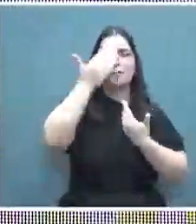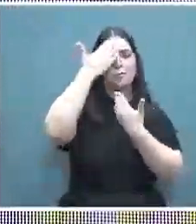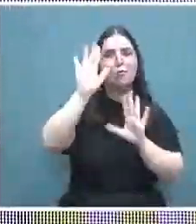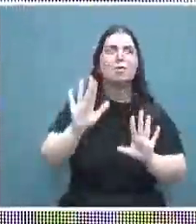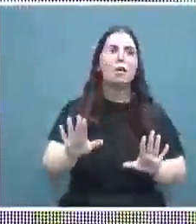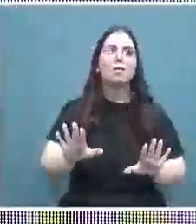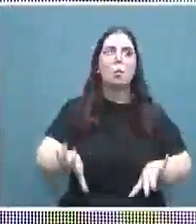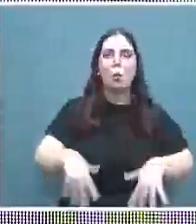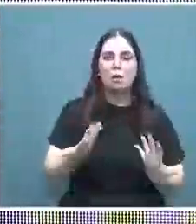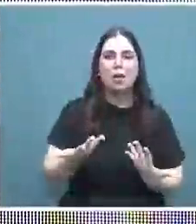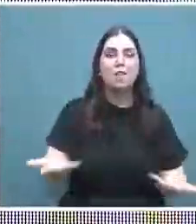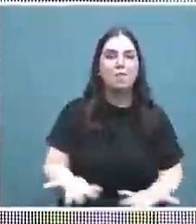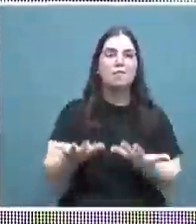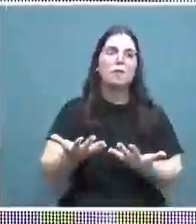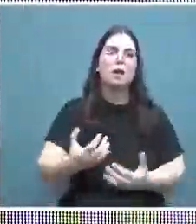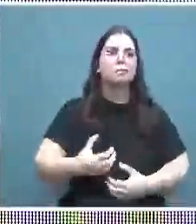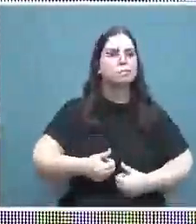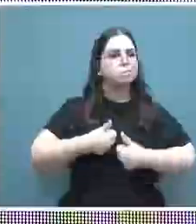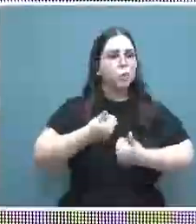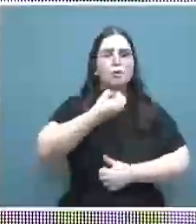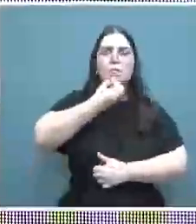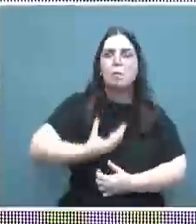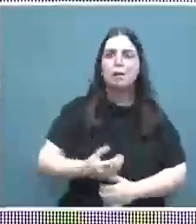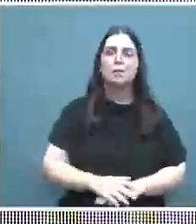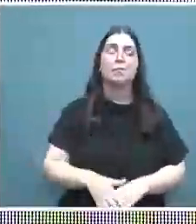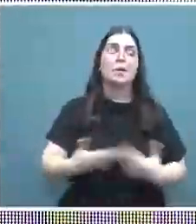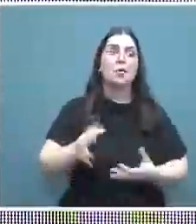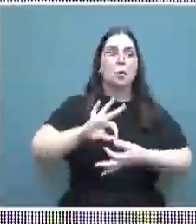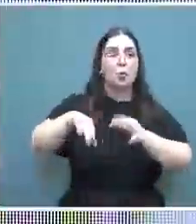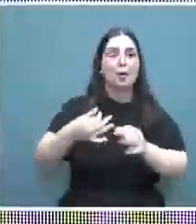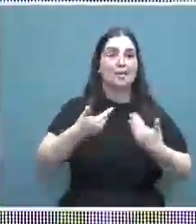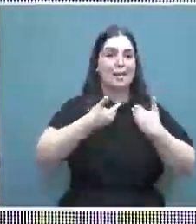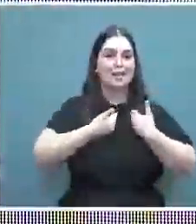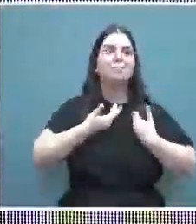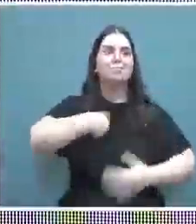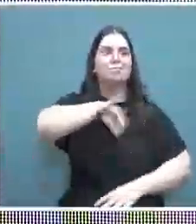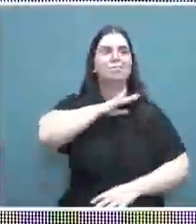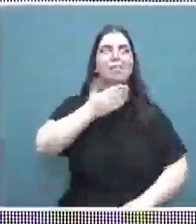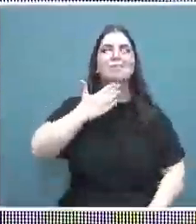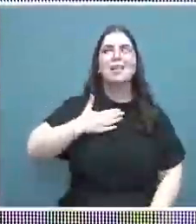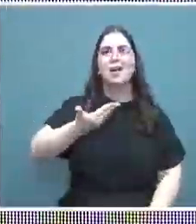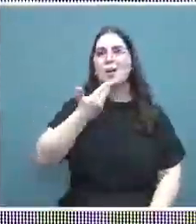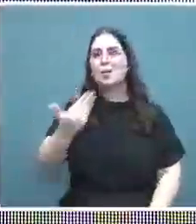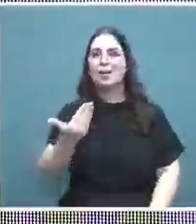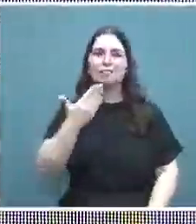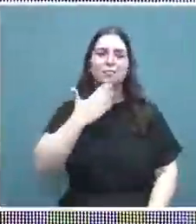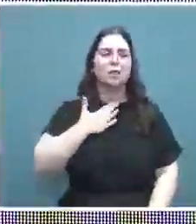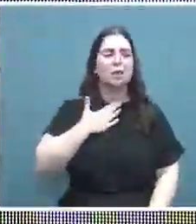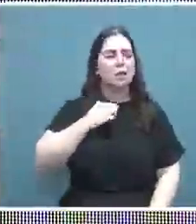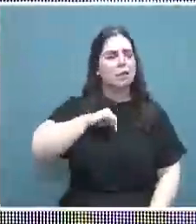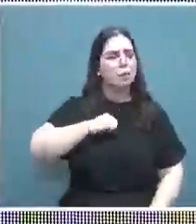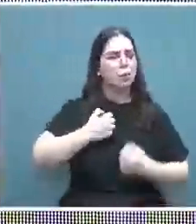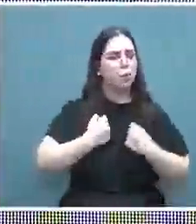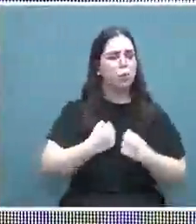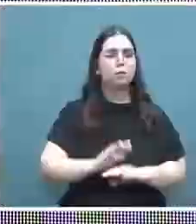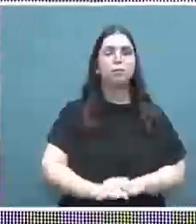kind. So many thanks for this gift. It has a really meaning. Oh my God, the question, why